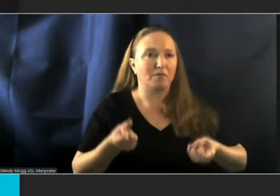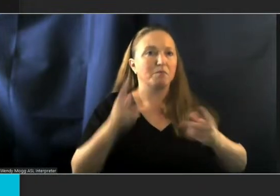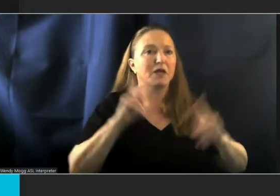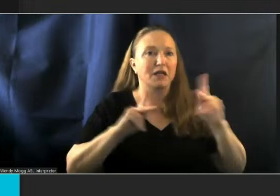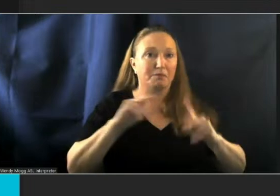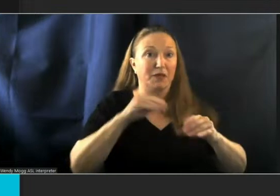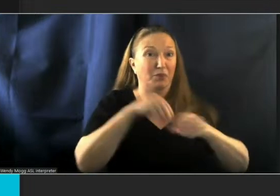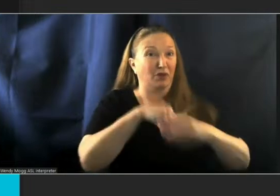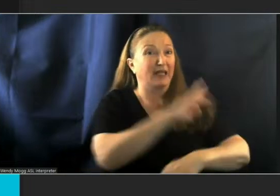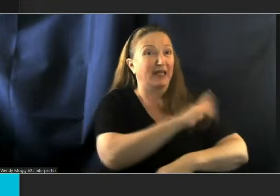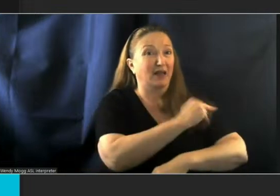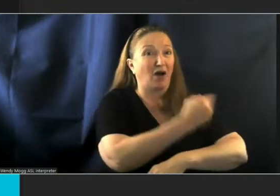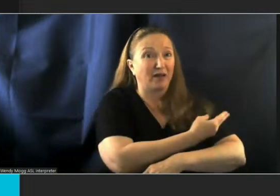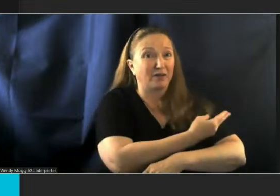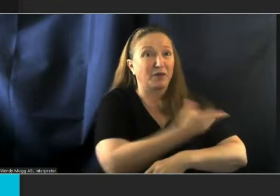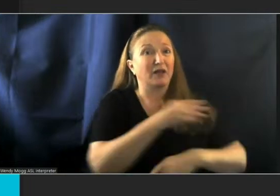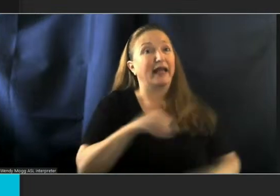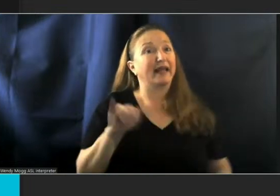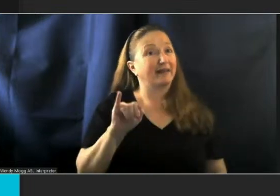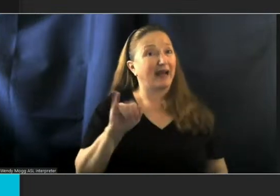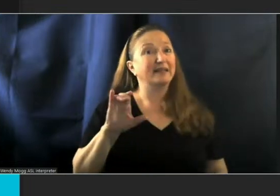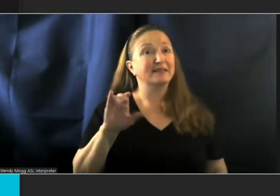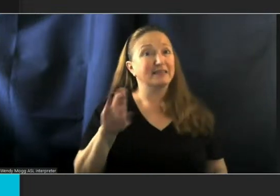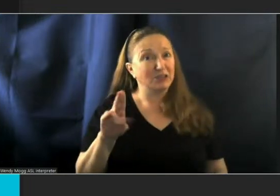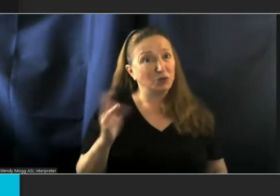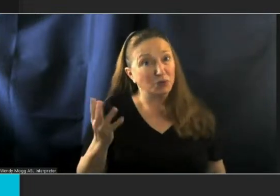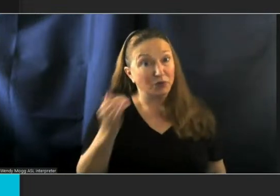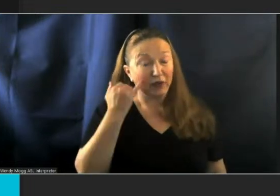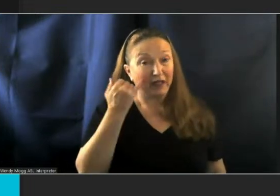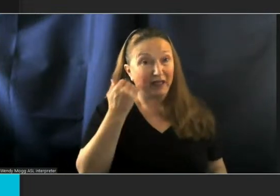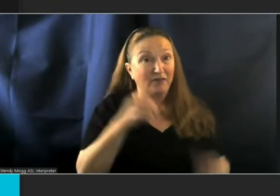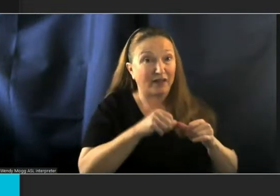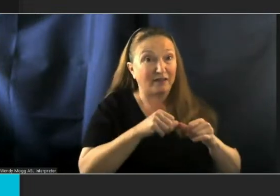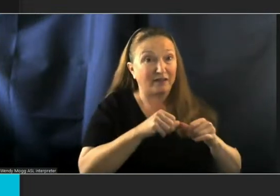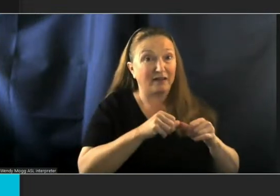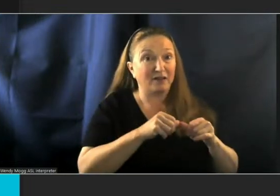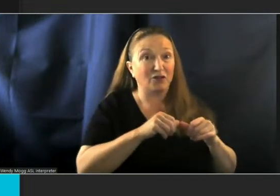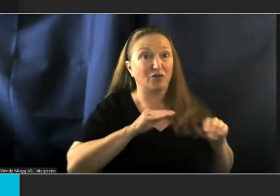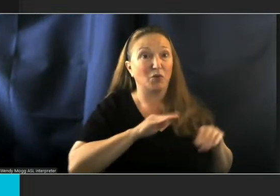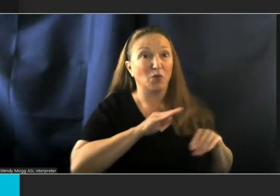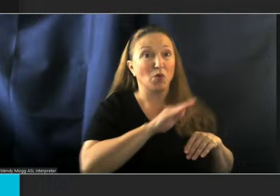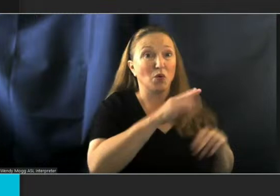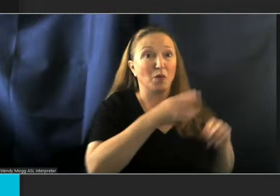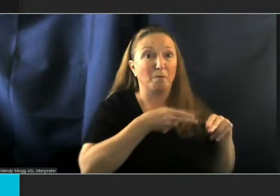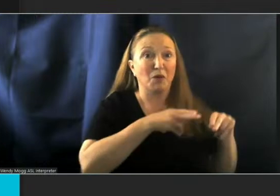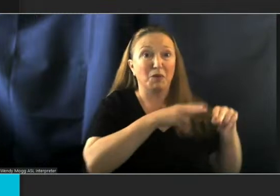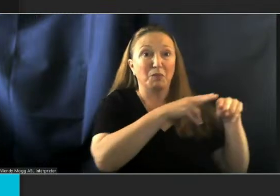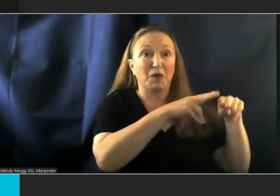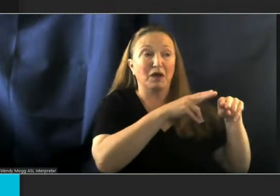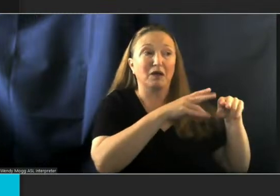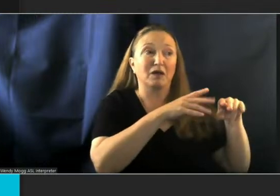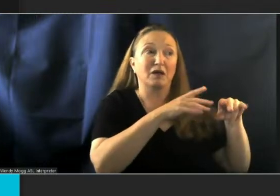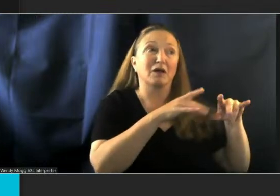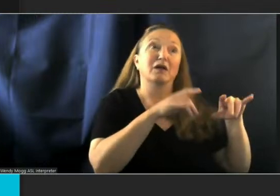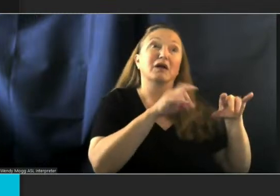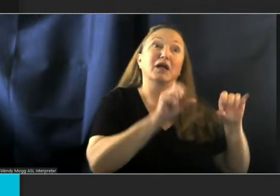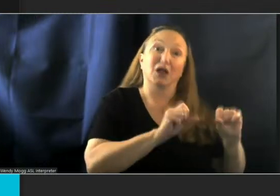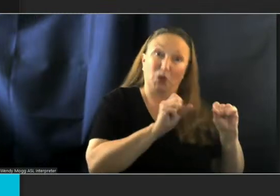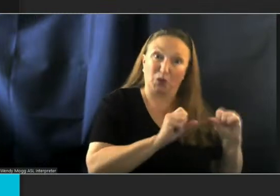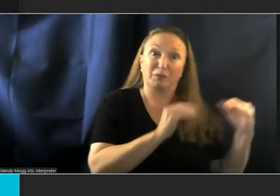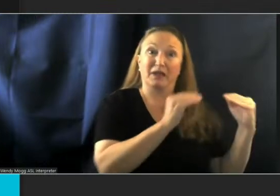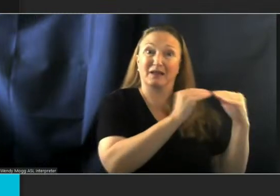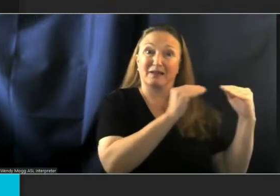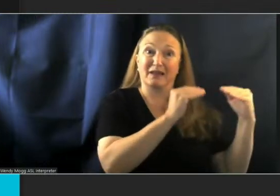in our ICUs. It's getting, if it keeps going this way, it's going to be, could even approach what we saw last